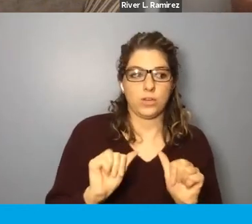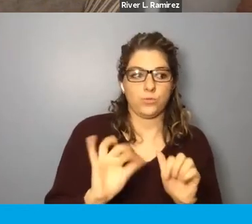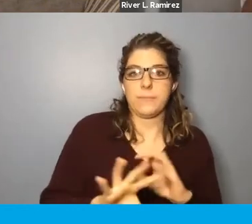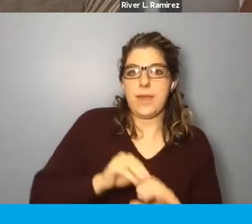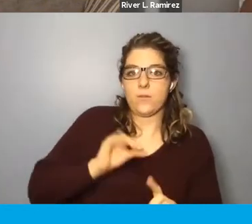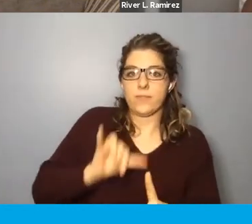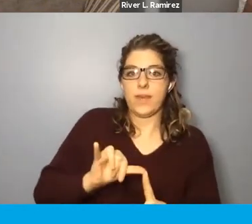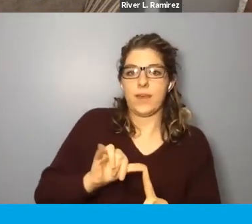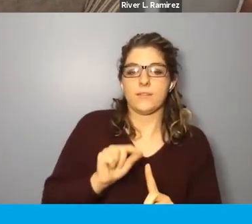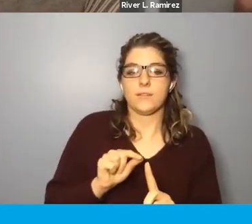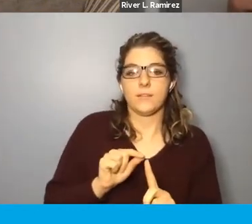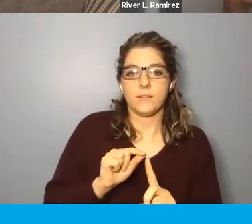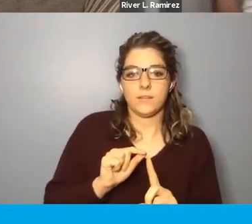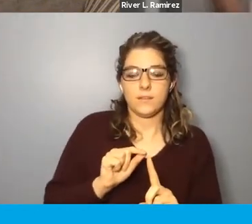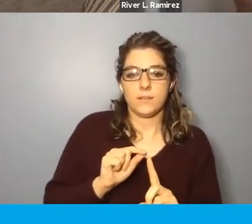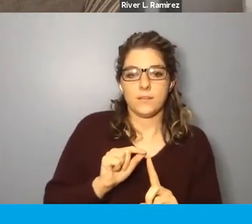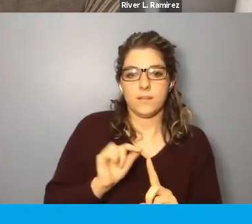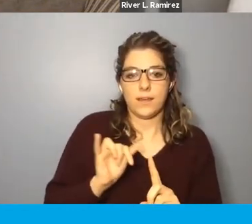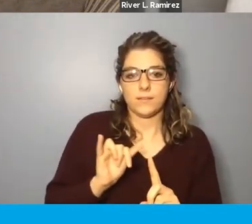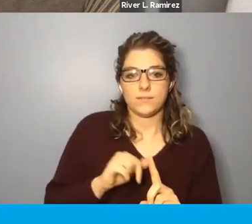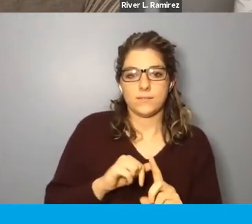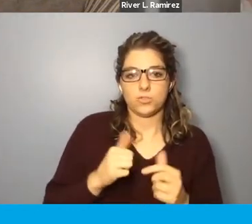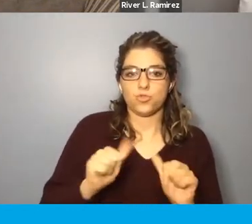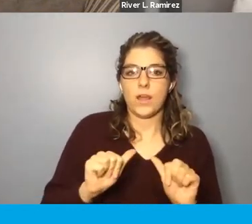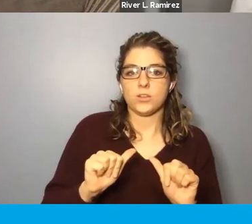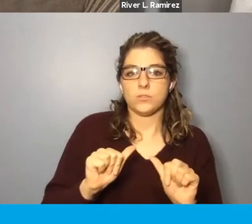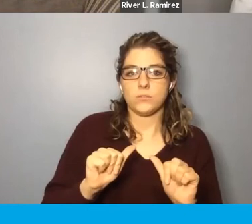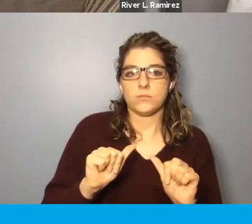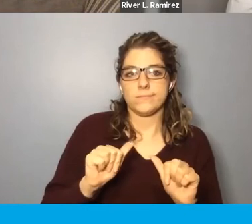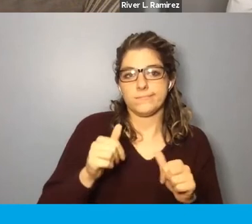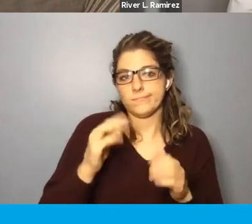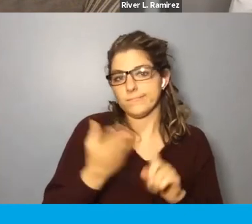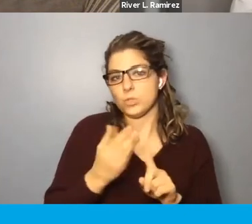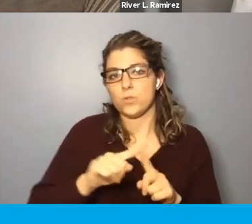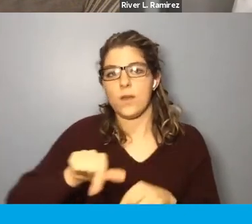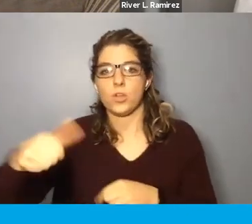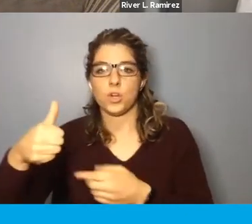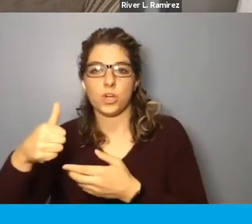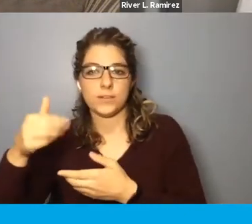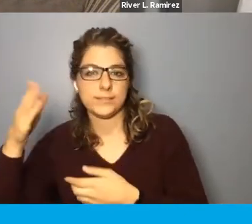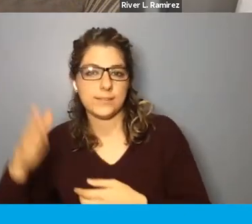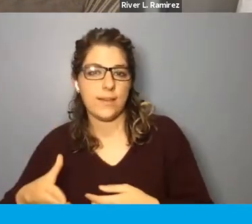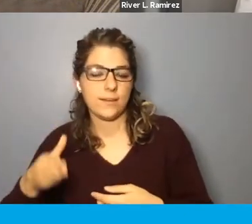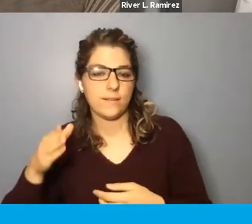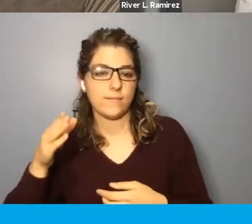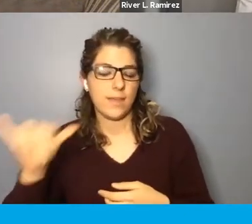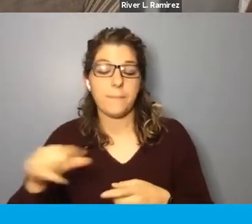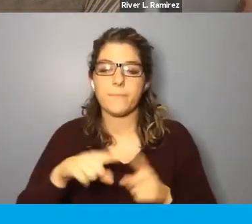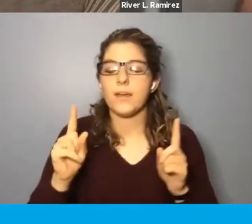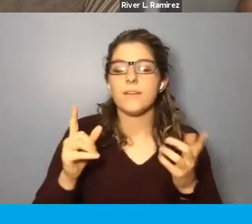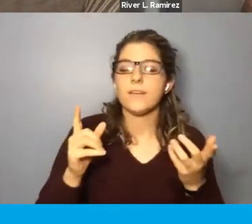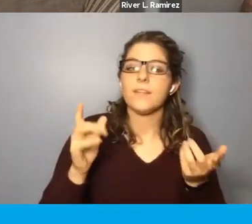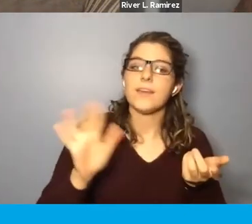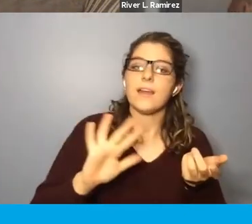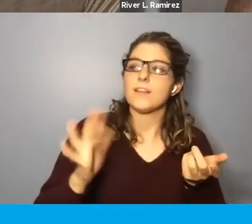it. Like they're trying to like get me to the other side of the hole. But they also like kind of